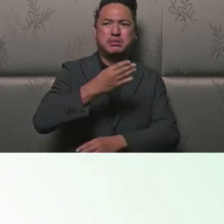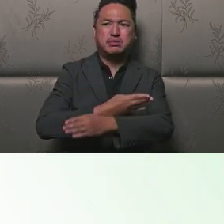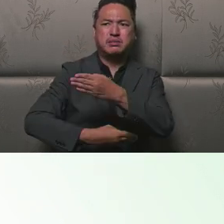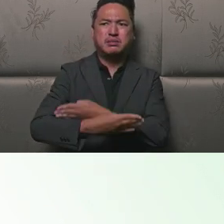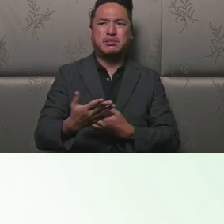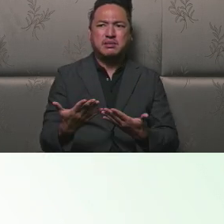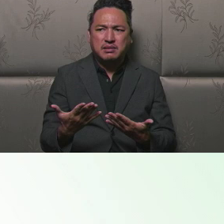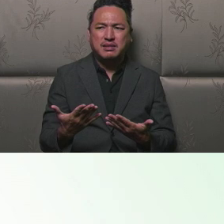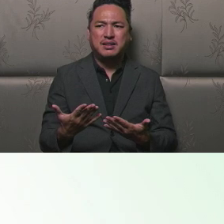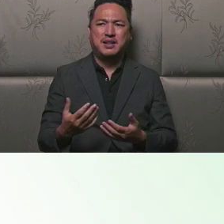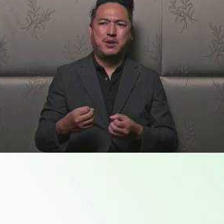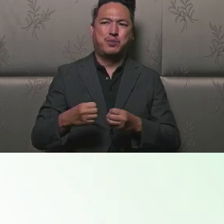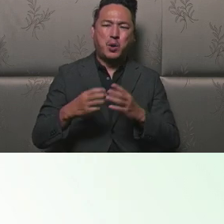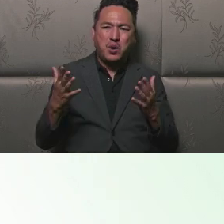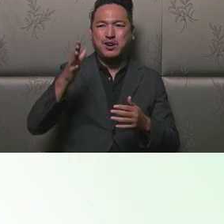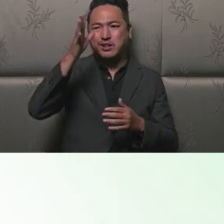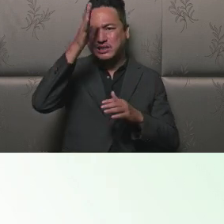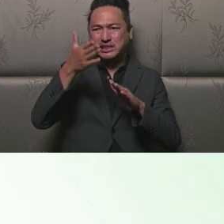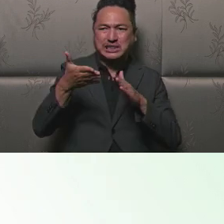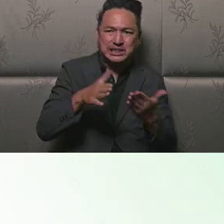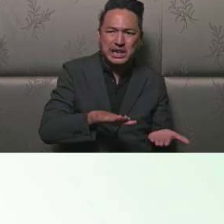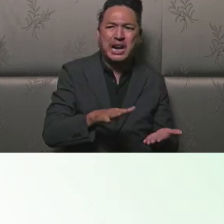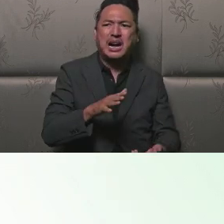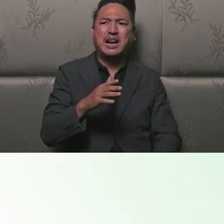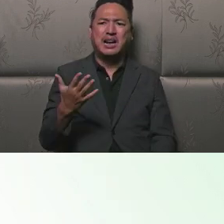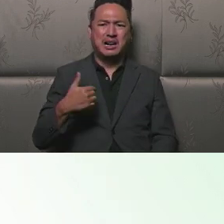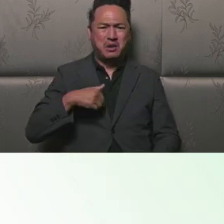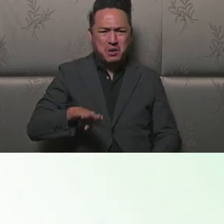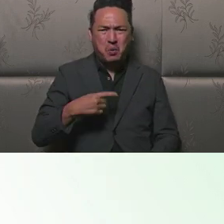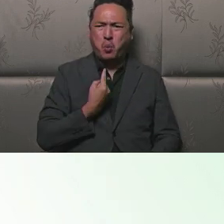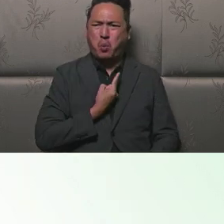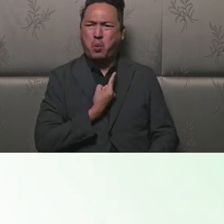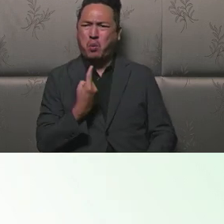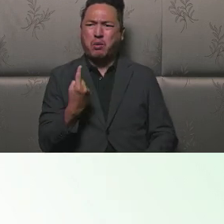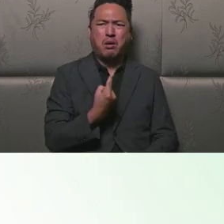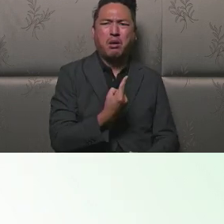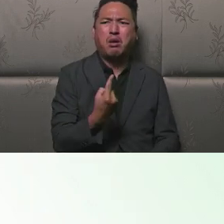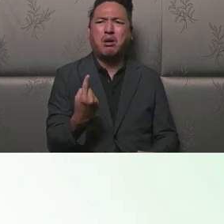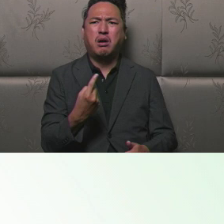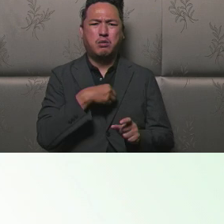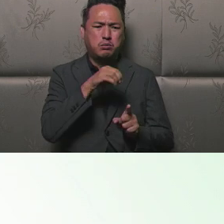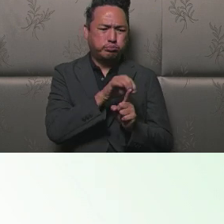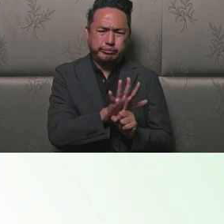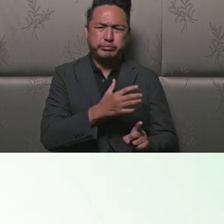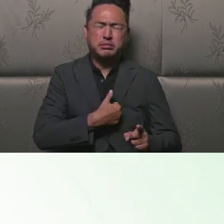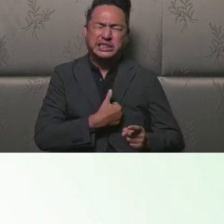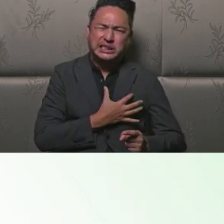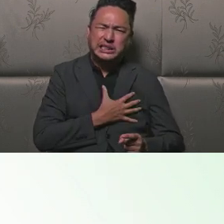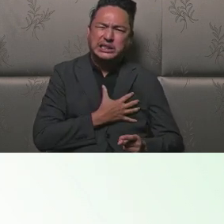host of different things and how disruptive war and forced displacement can be for a child.